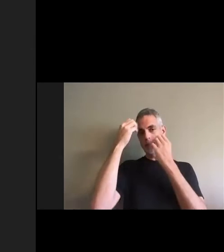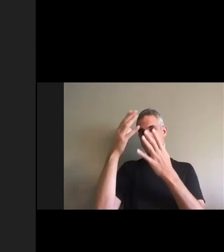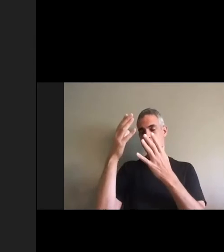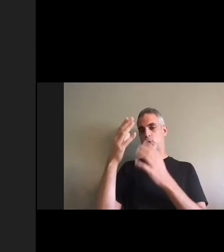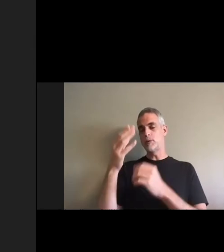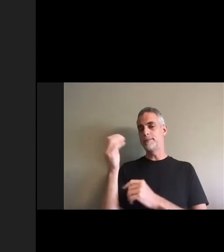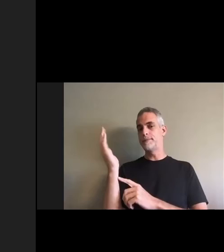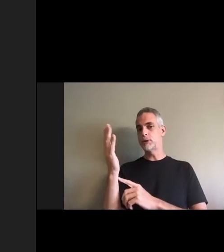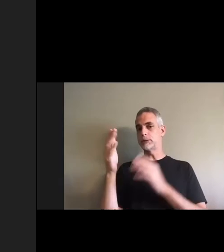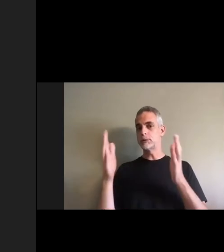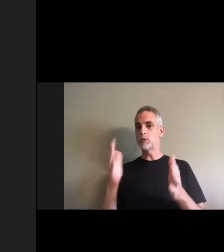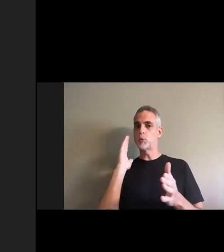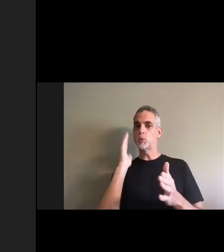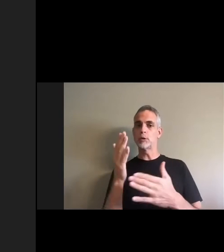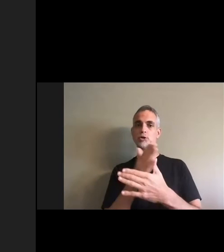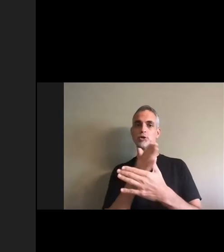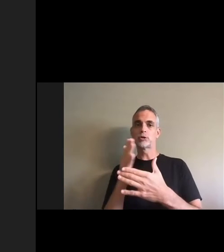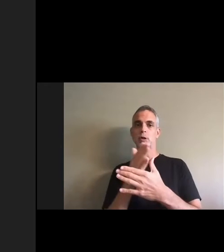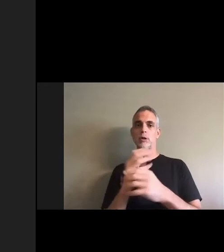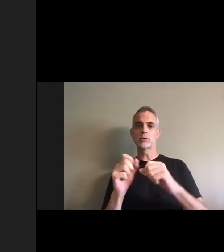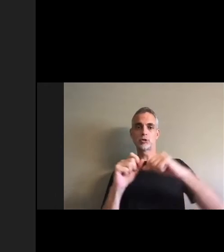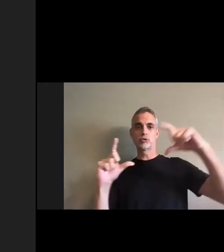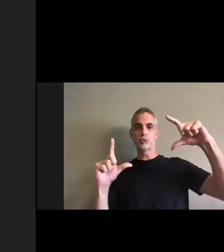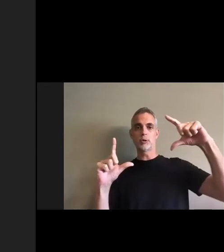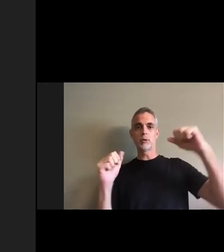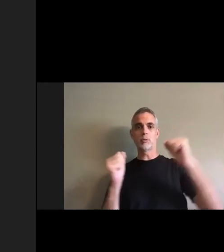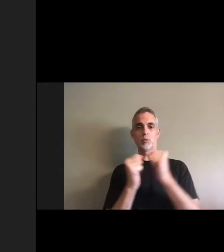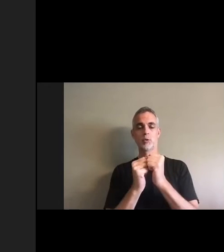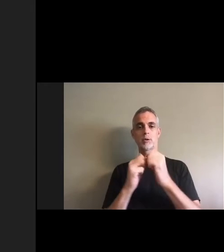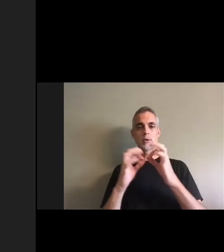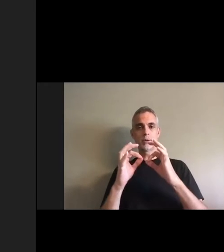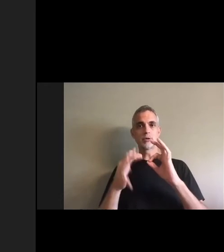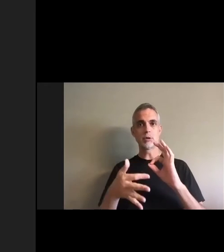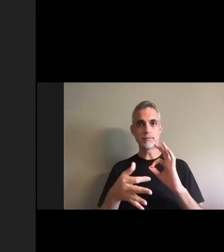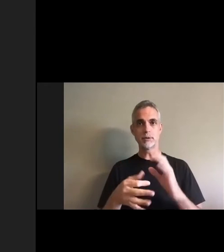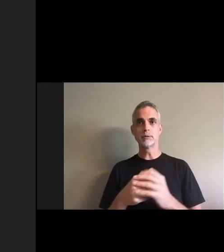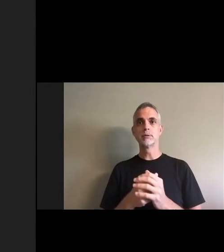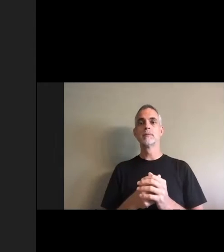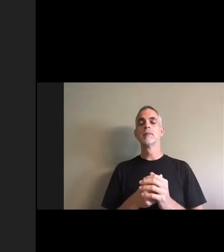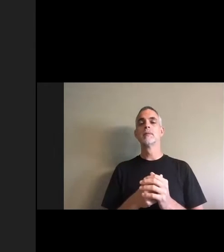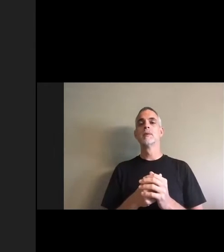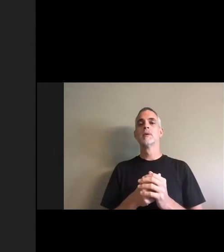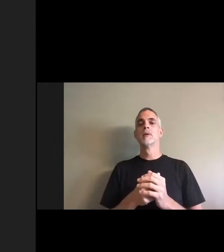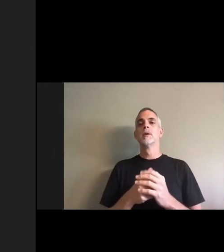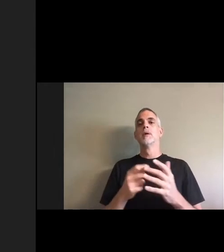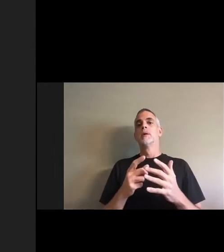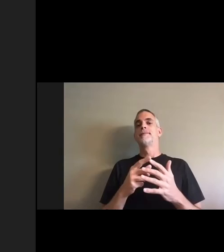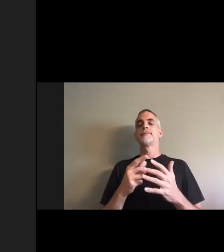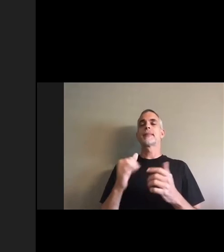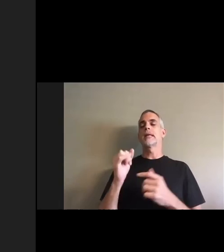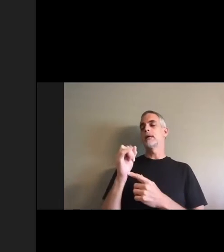the presenter needs to be informed about when to share, how to share the screen with an interpreter.